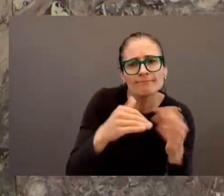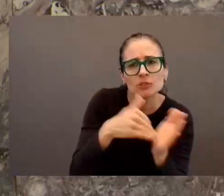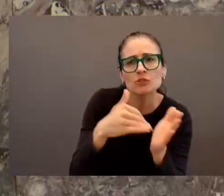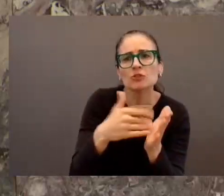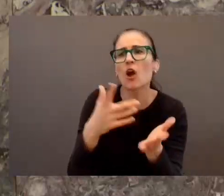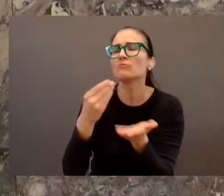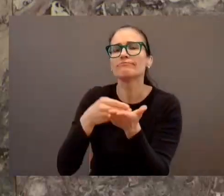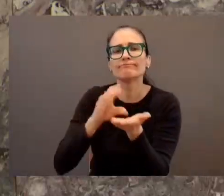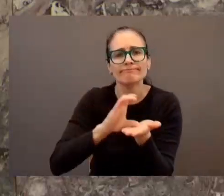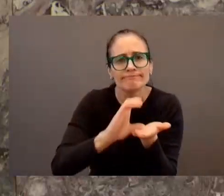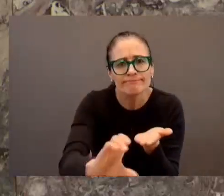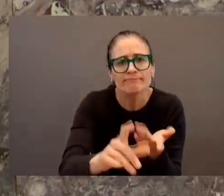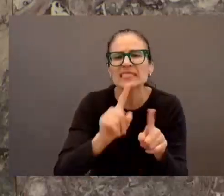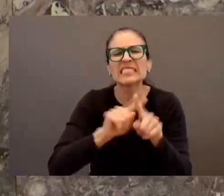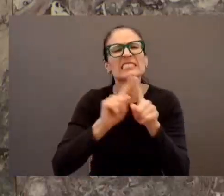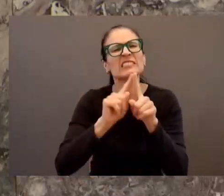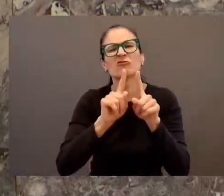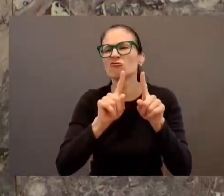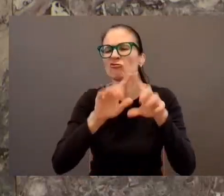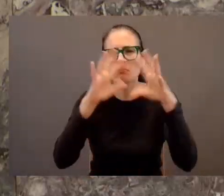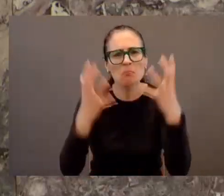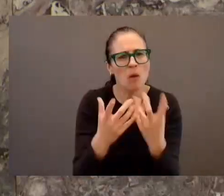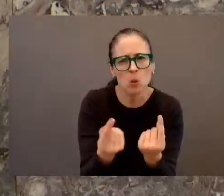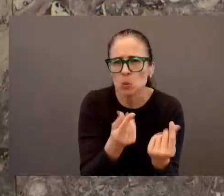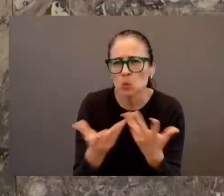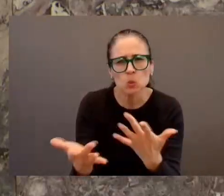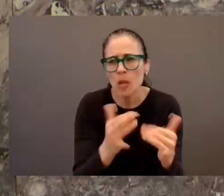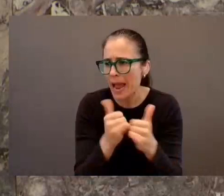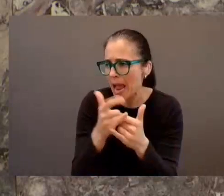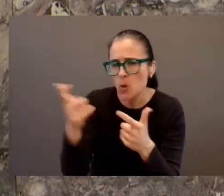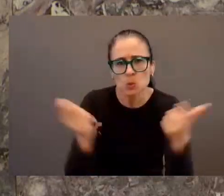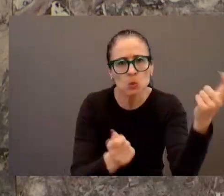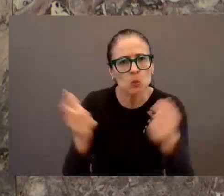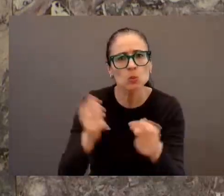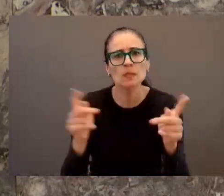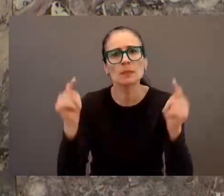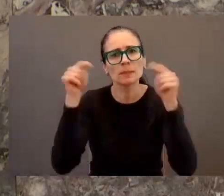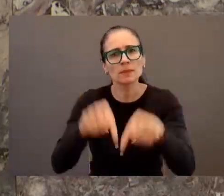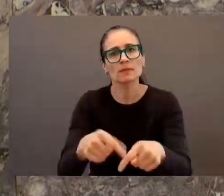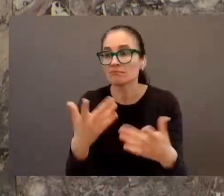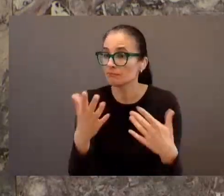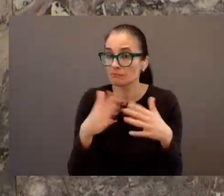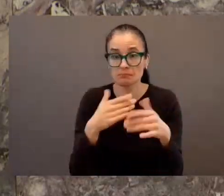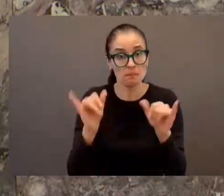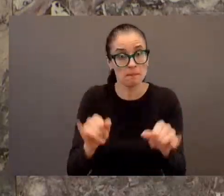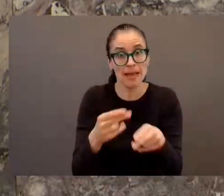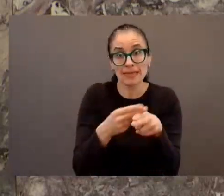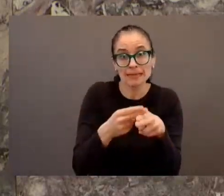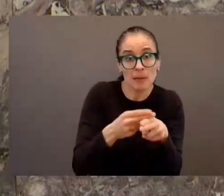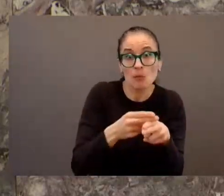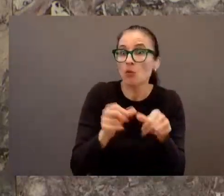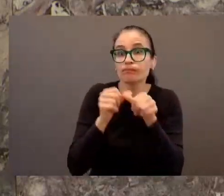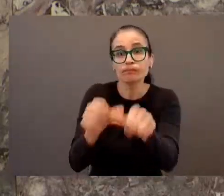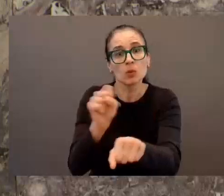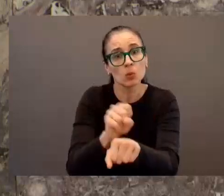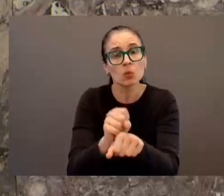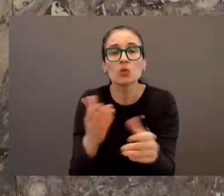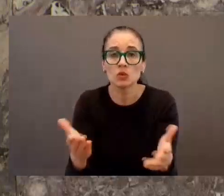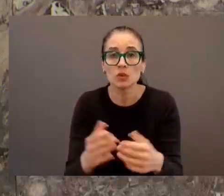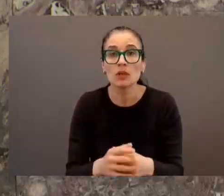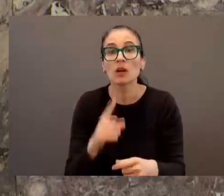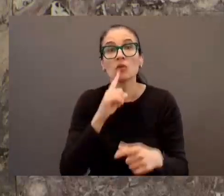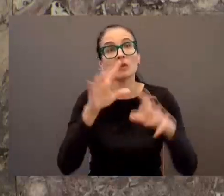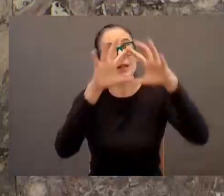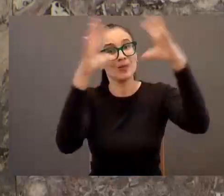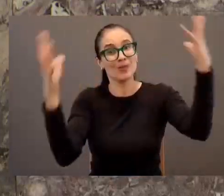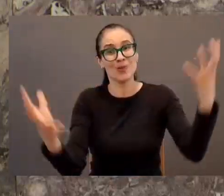positions, even if on a temporary basis, to ensure that these services are here for people. Mr. Speaker, it's a global shortage of healthcare